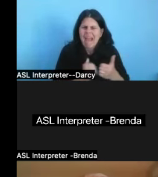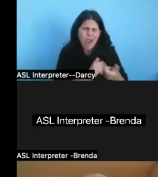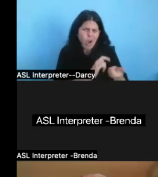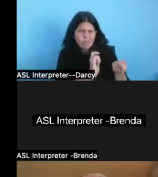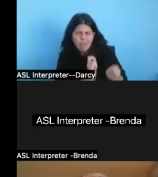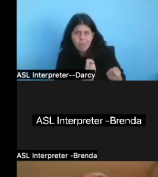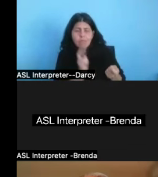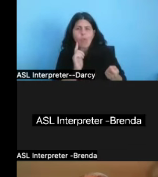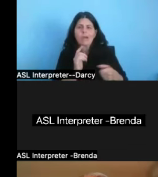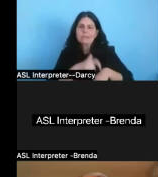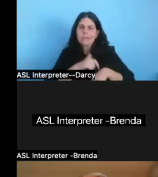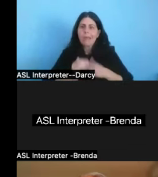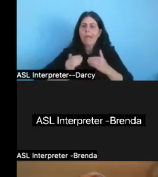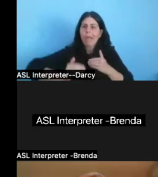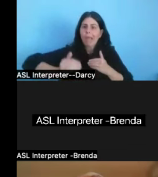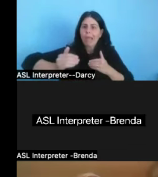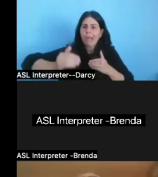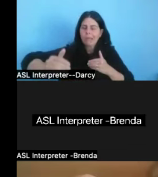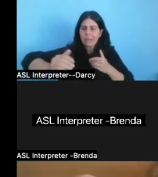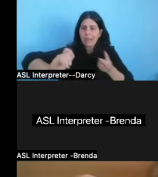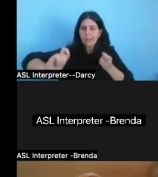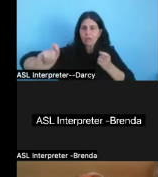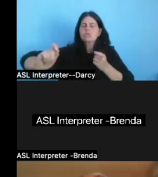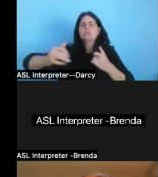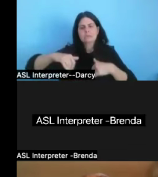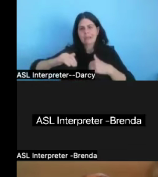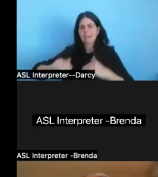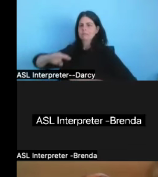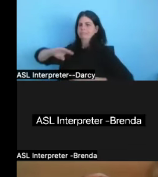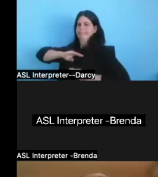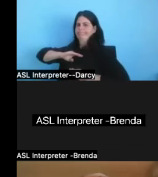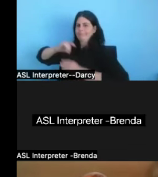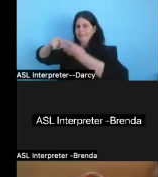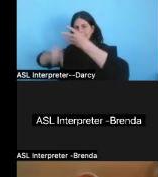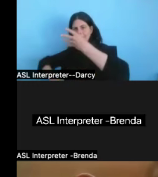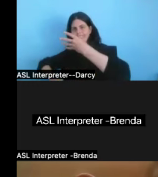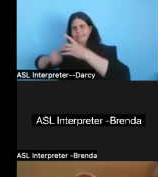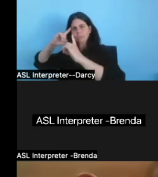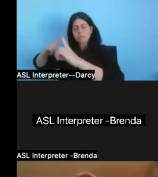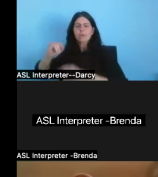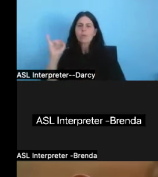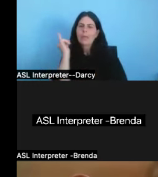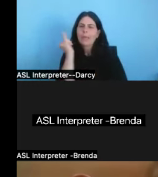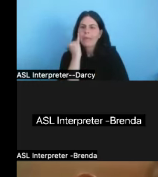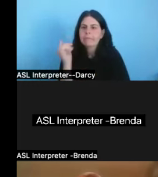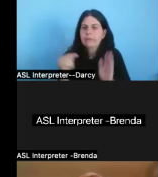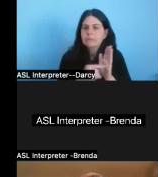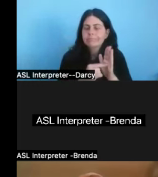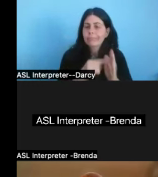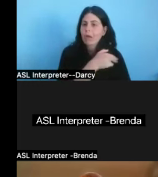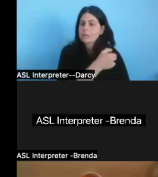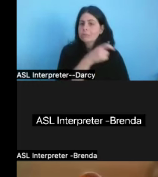their resilience so that we can meet those target objectives, meaning that if a hospital needs water within 24